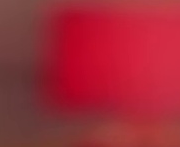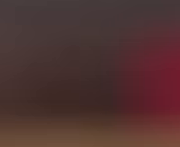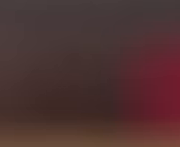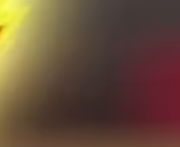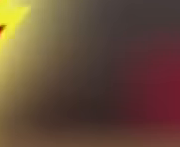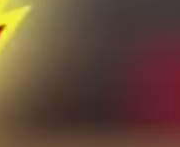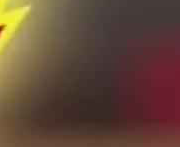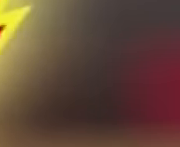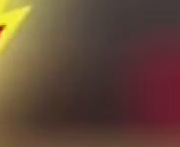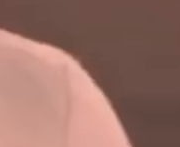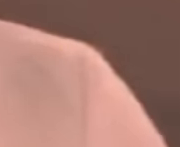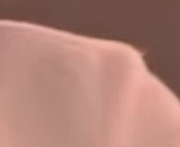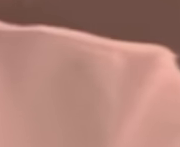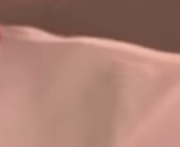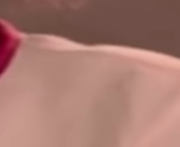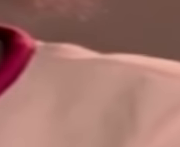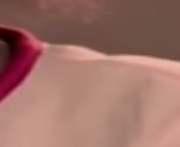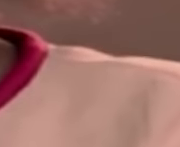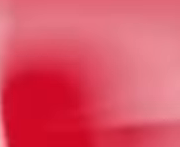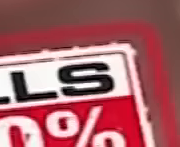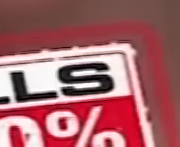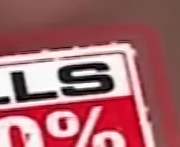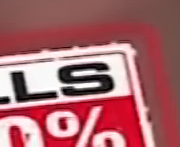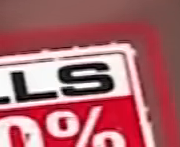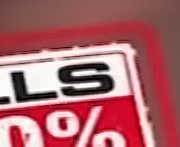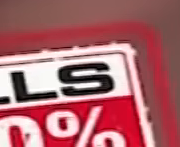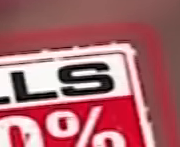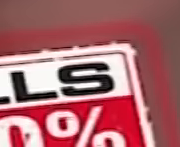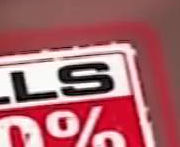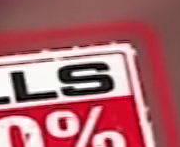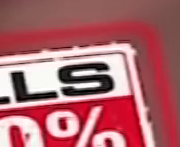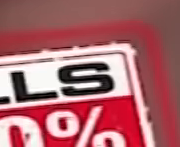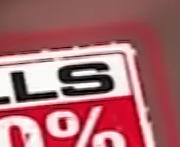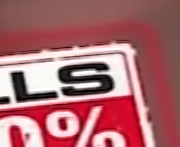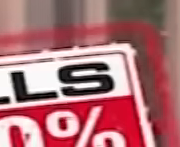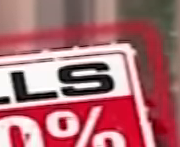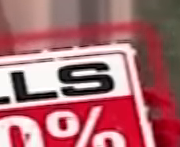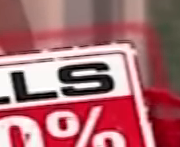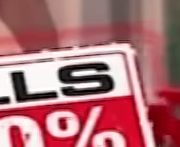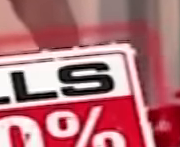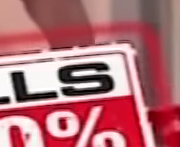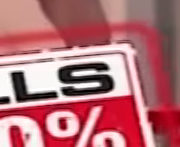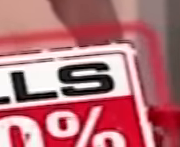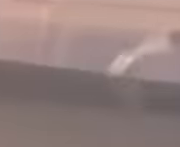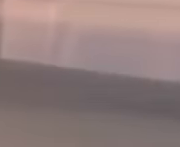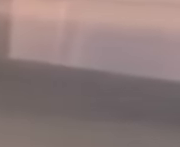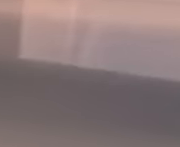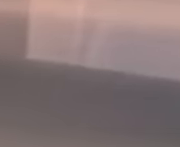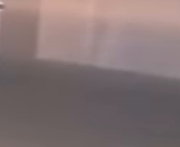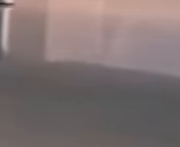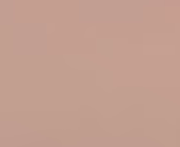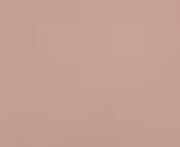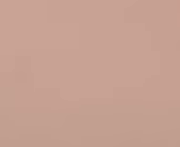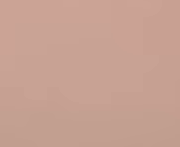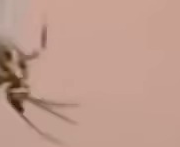No longer, because I bought Mortin Doom Power Guard, which kills 100% mosquitoes.